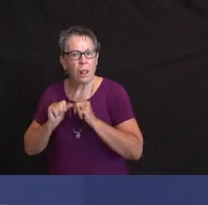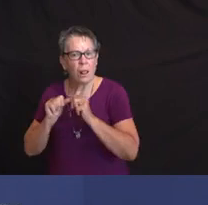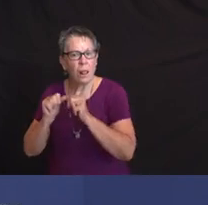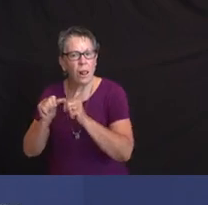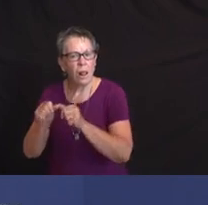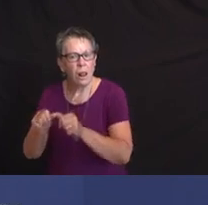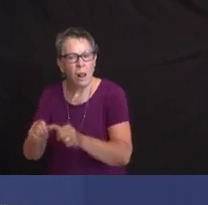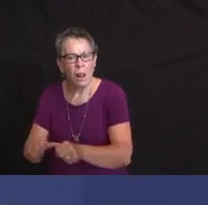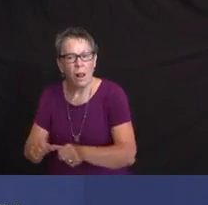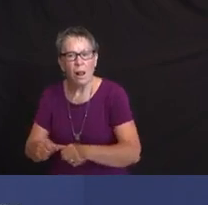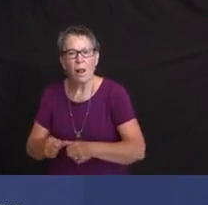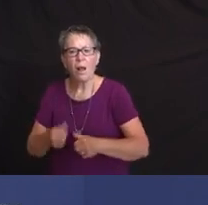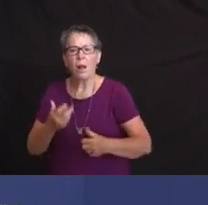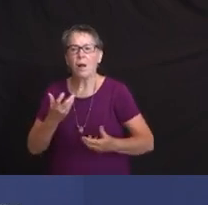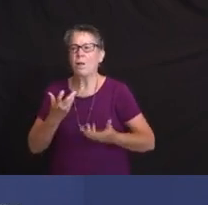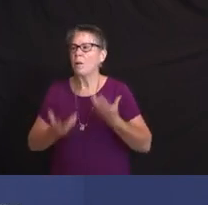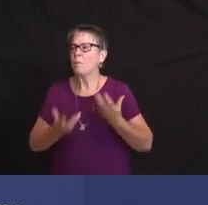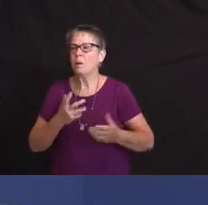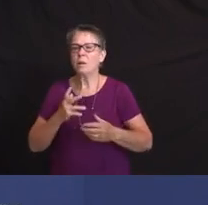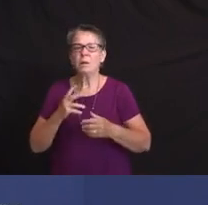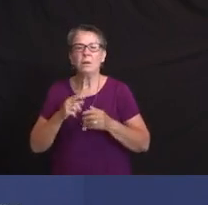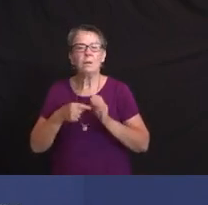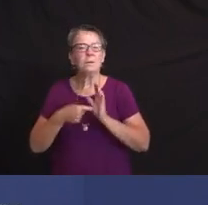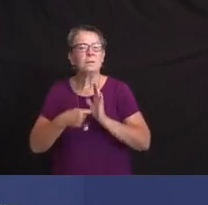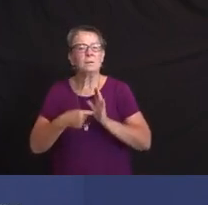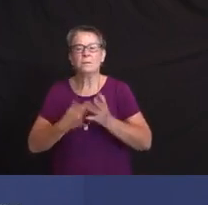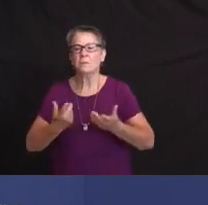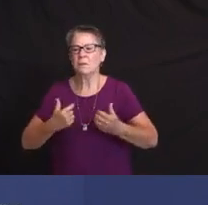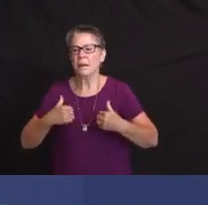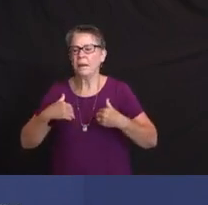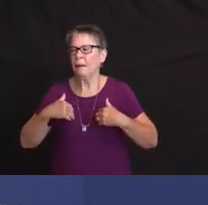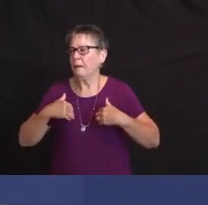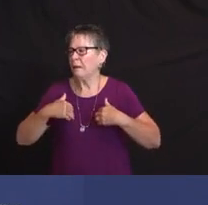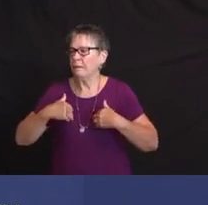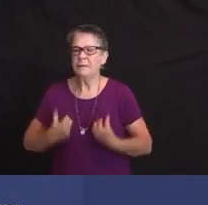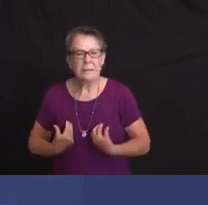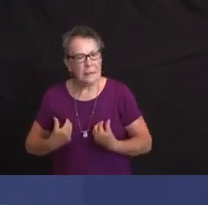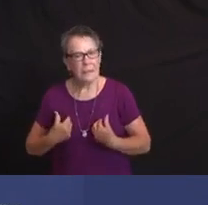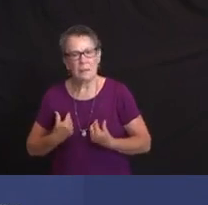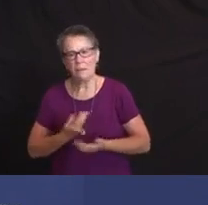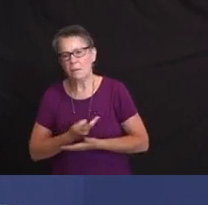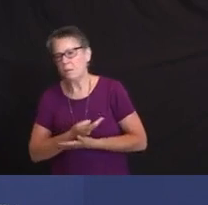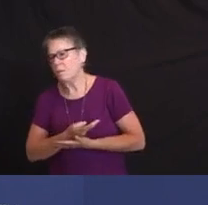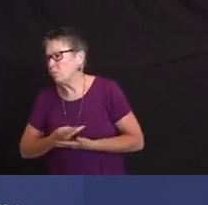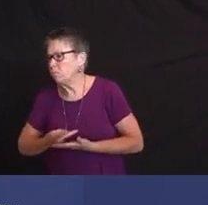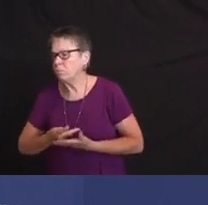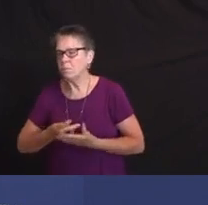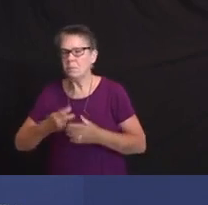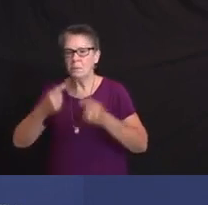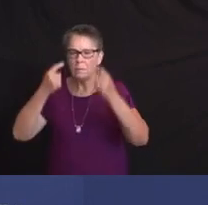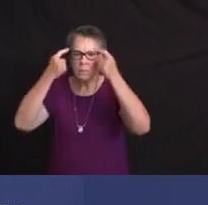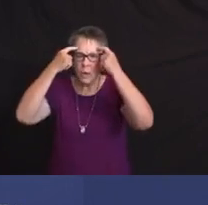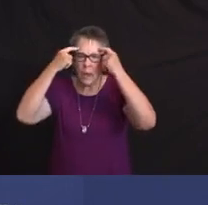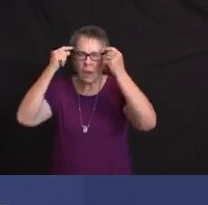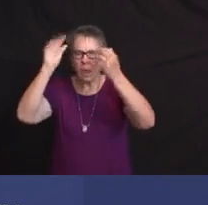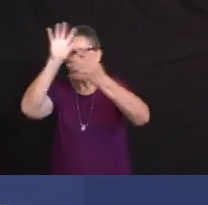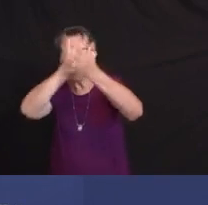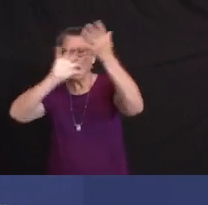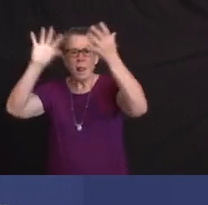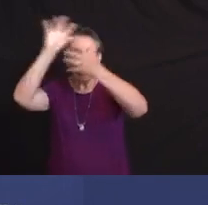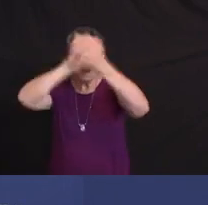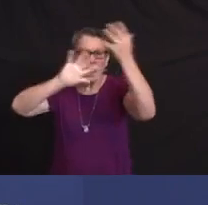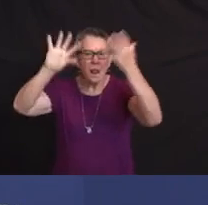fog, and malaise. Also, children who have tested positive for COVID-19 may suffer from